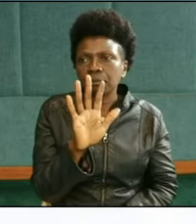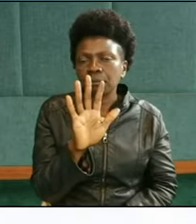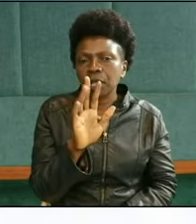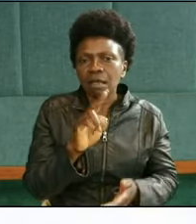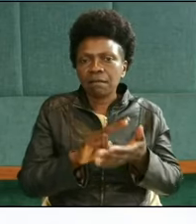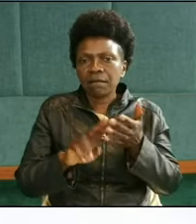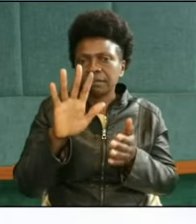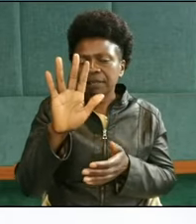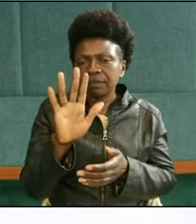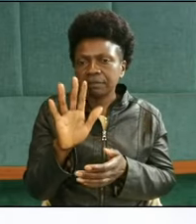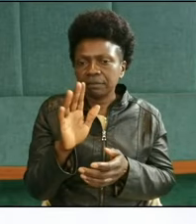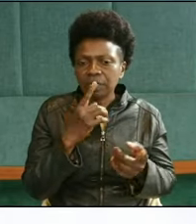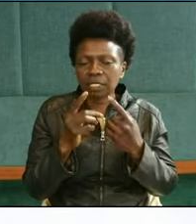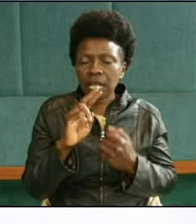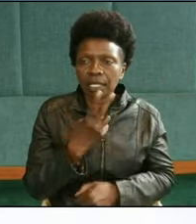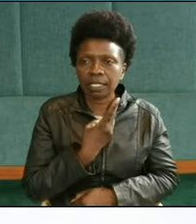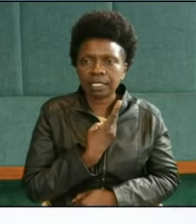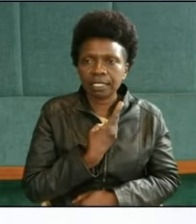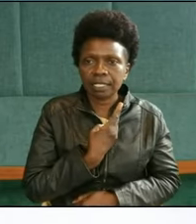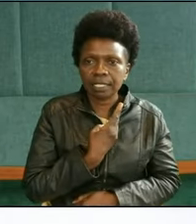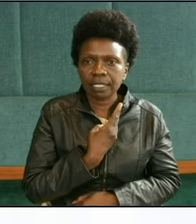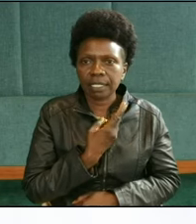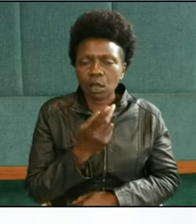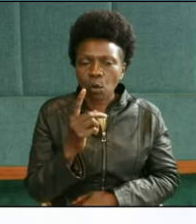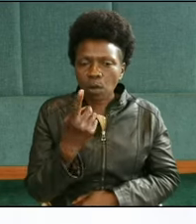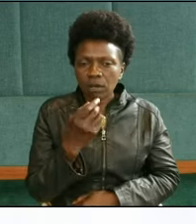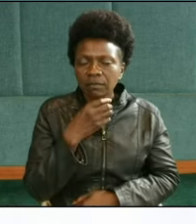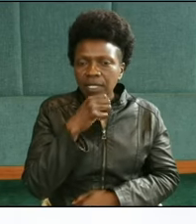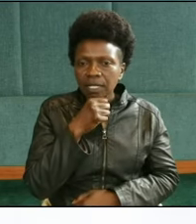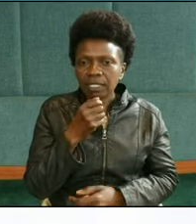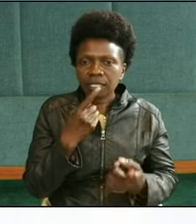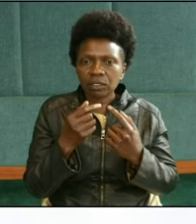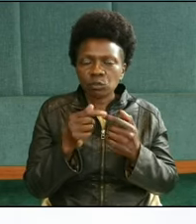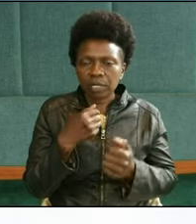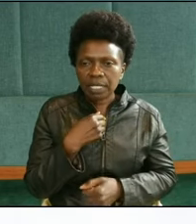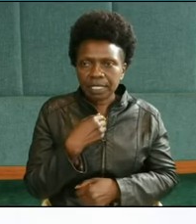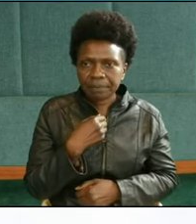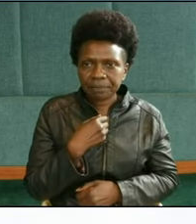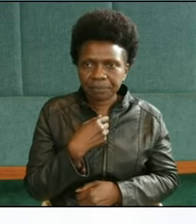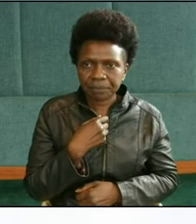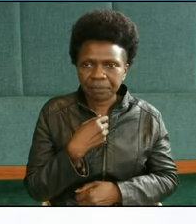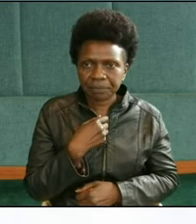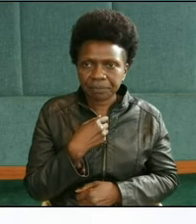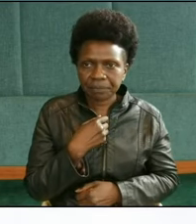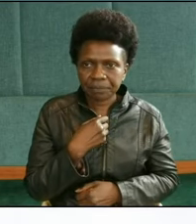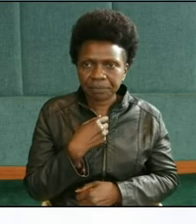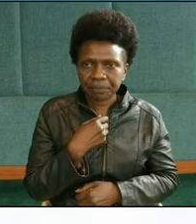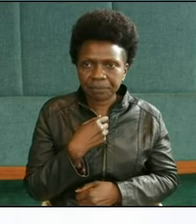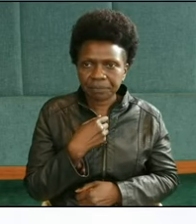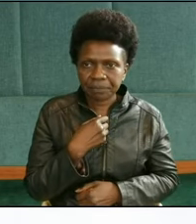5, verse 5 was telling us, "Then one of the elders said to me, 'Do not